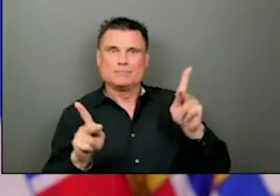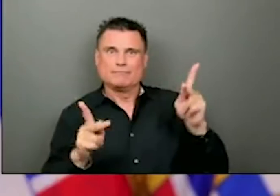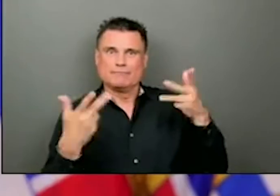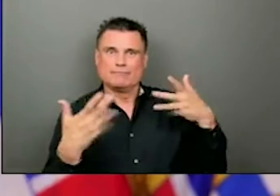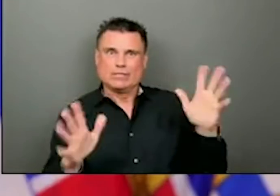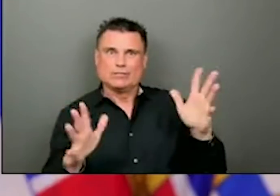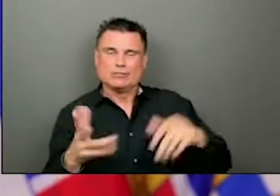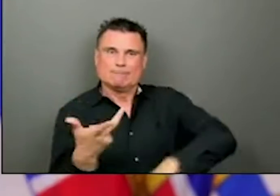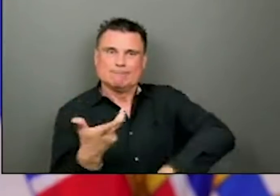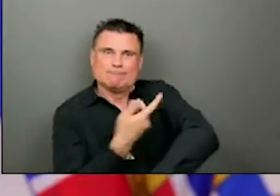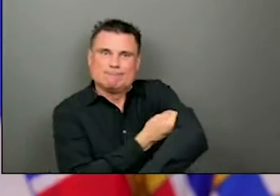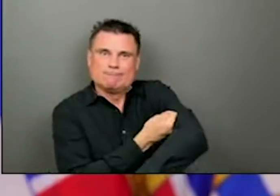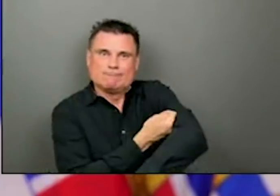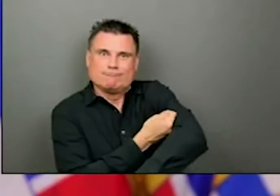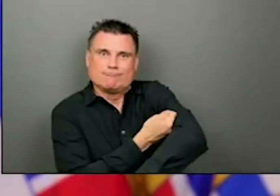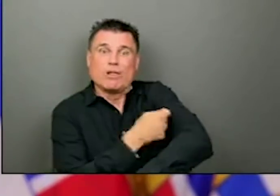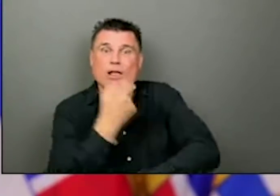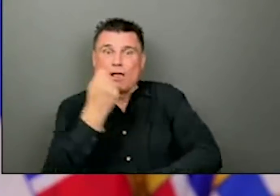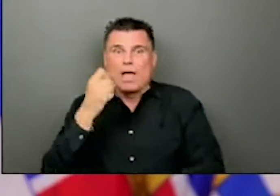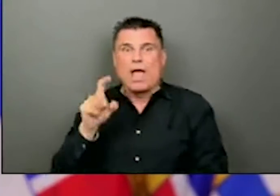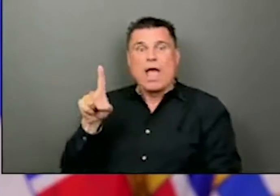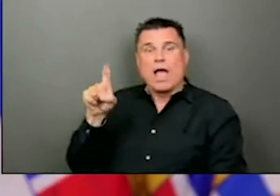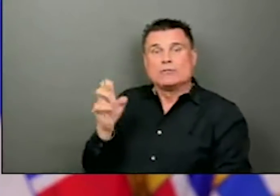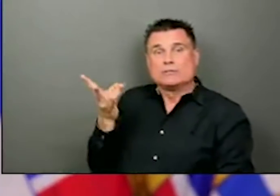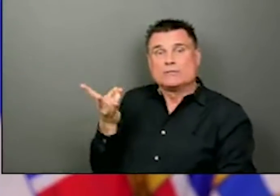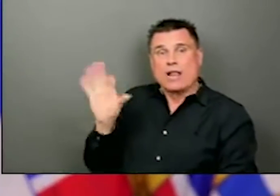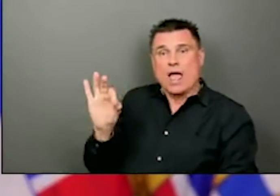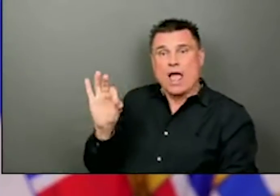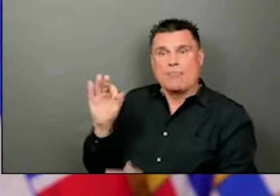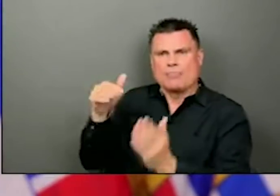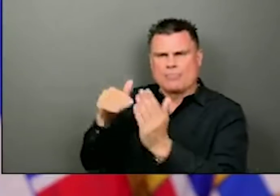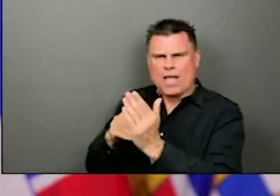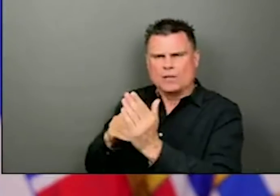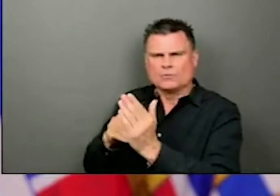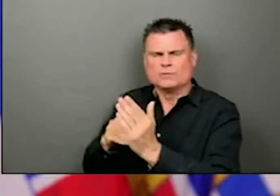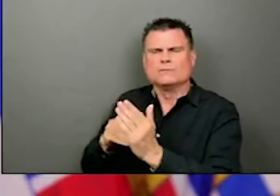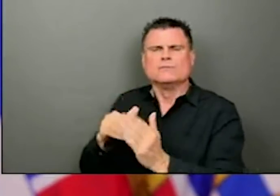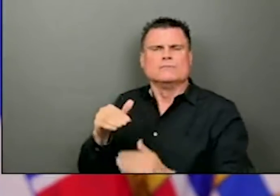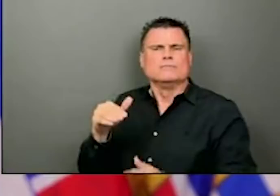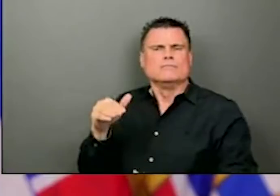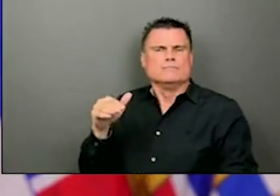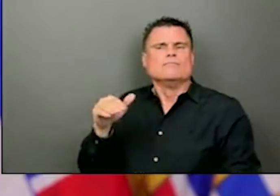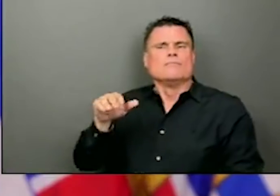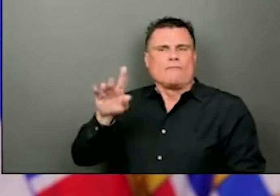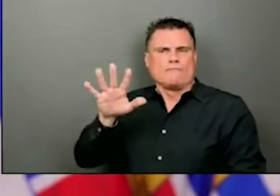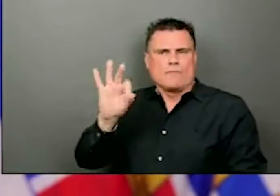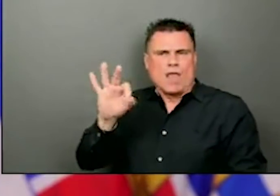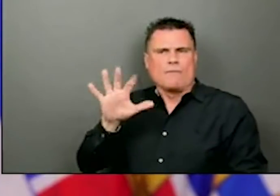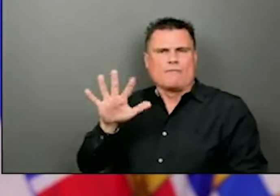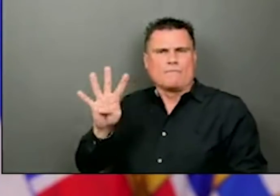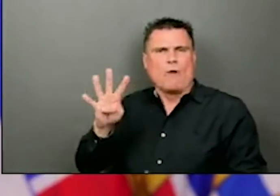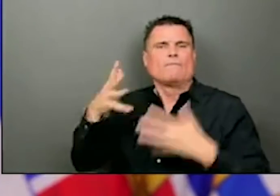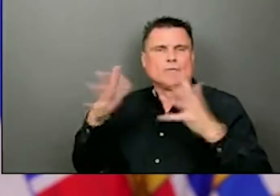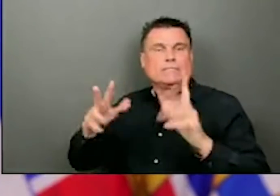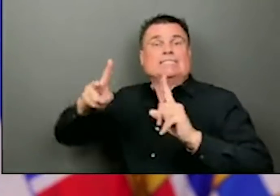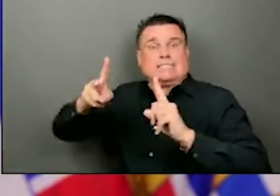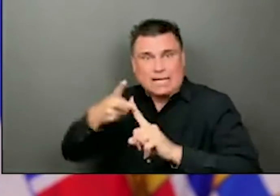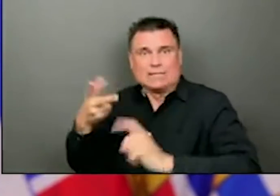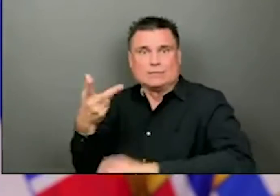179,954 people have received second doses. This equates to 69.7% of all adults 18 plus